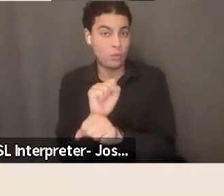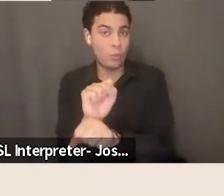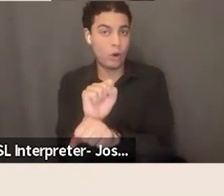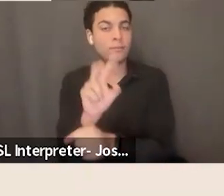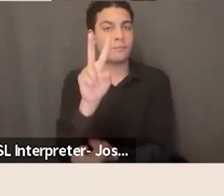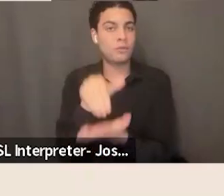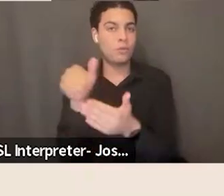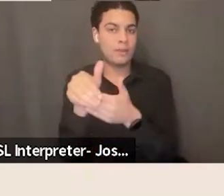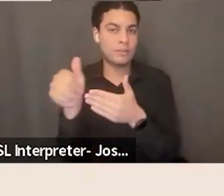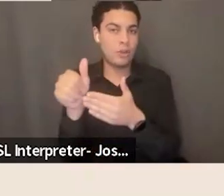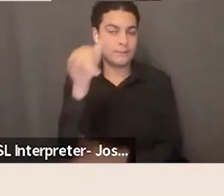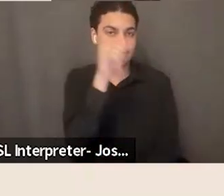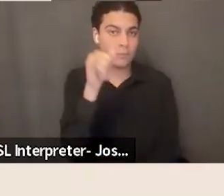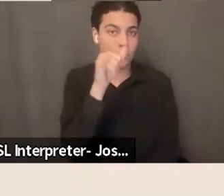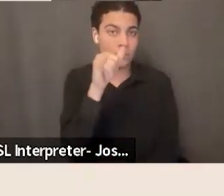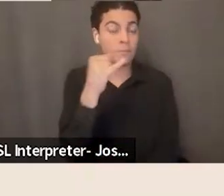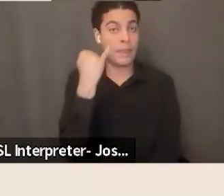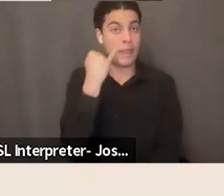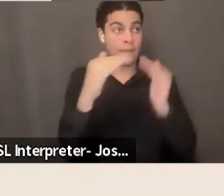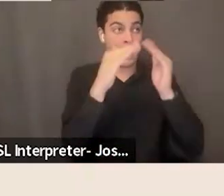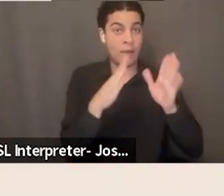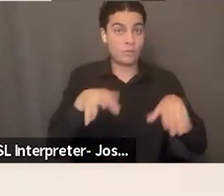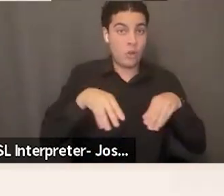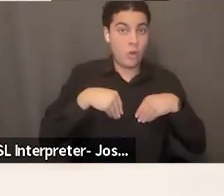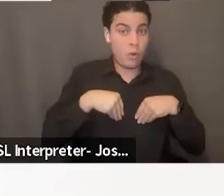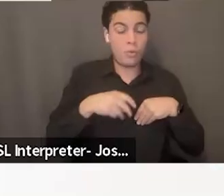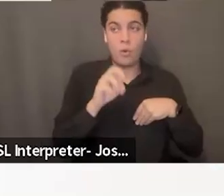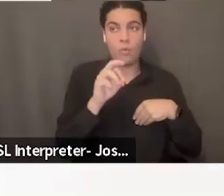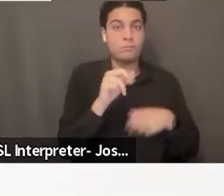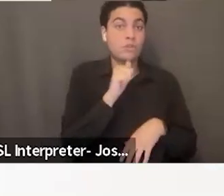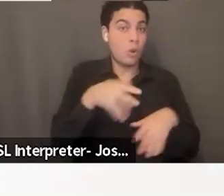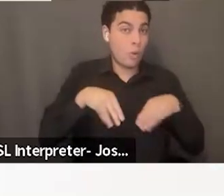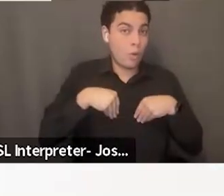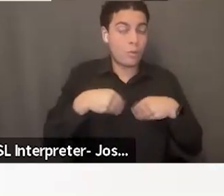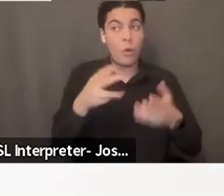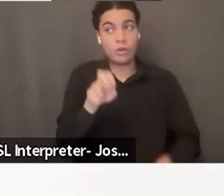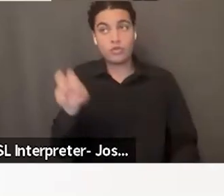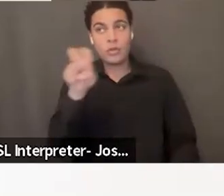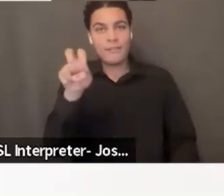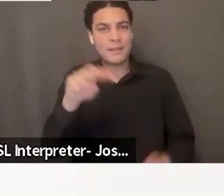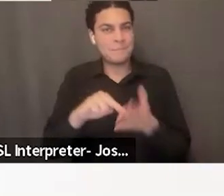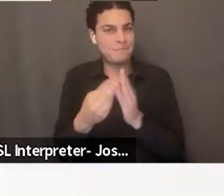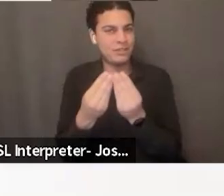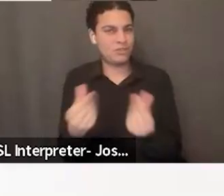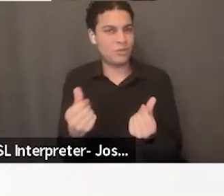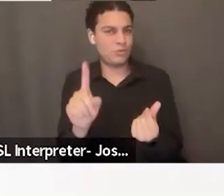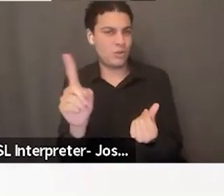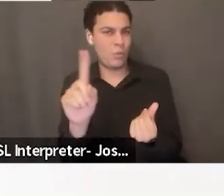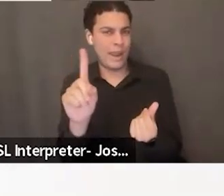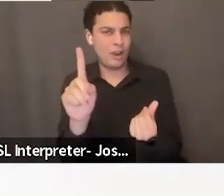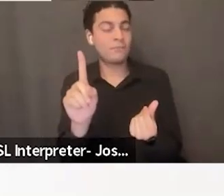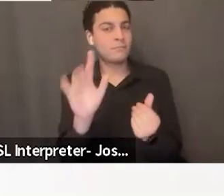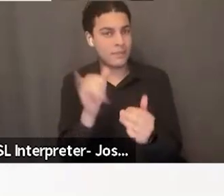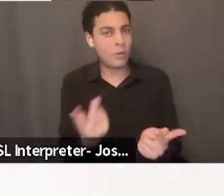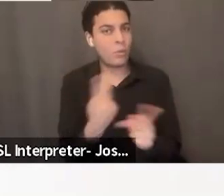apartment or are traveling, there's no solution. And this disproportionately affects the 27 million people with limited